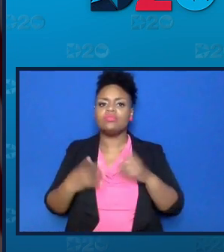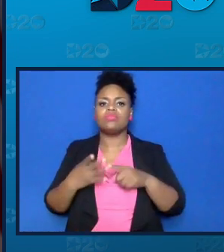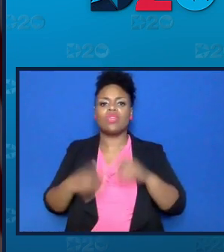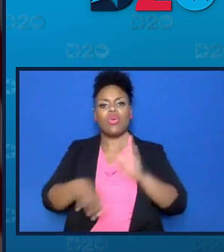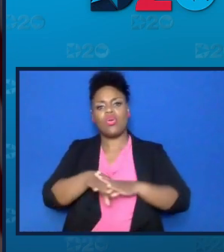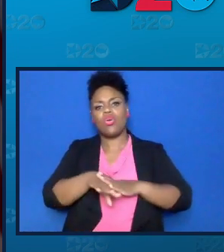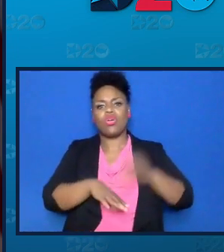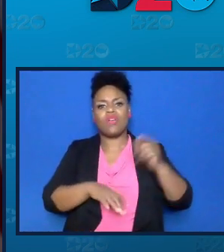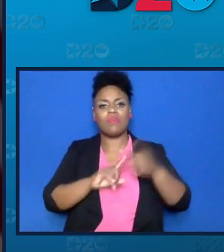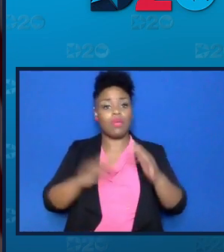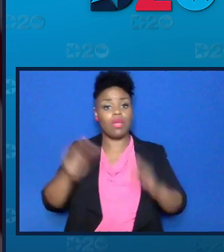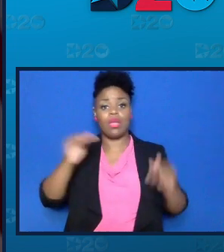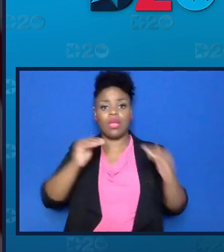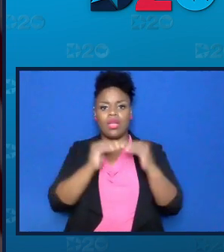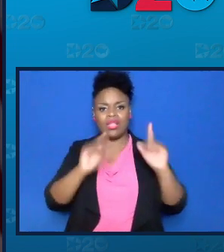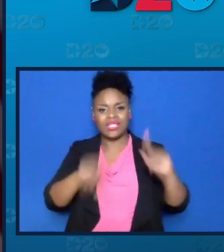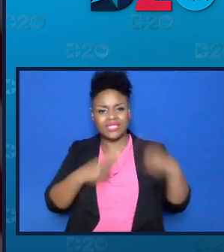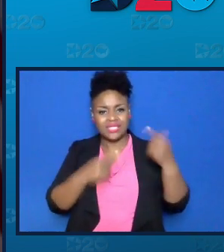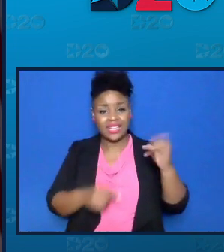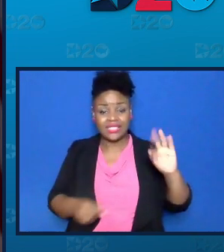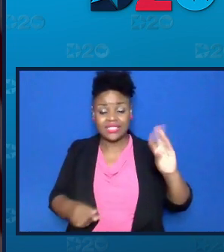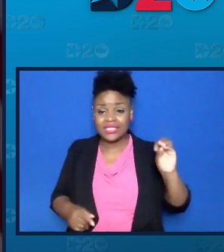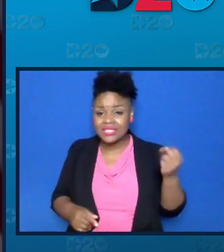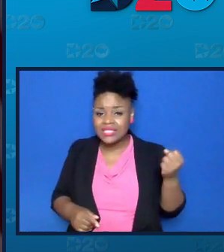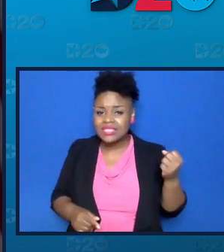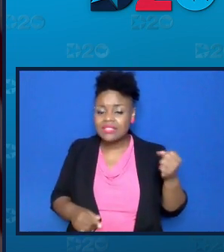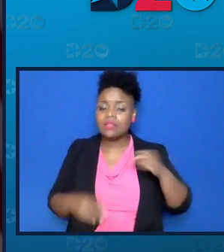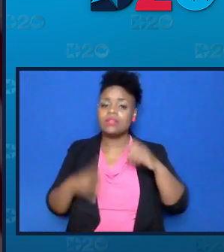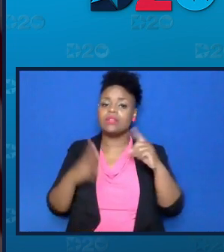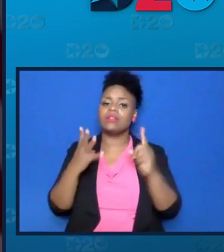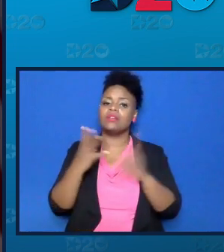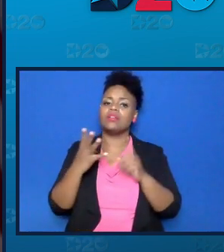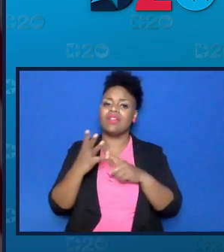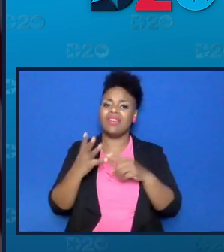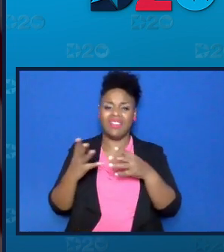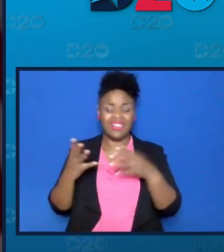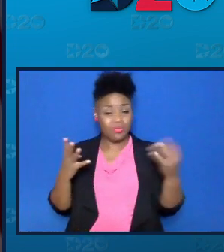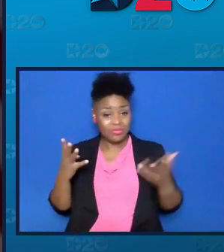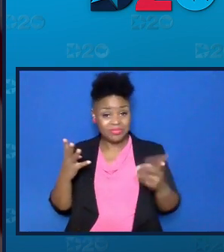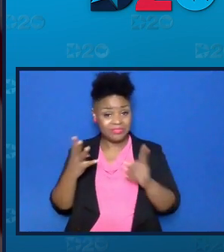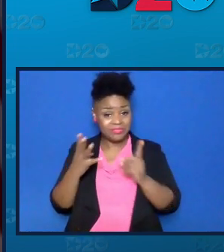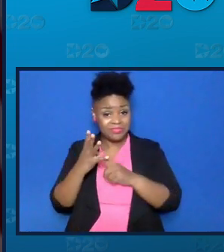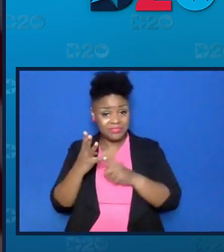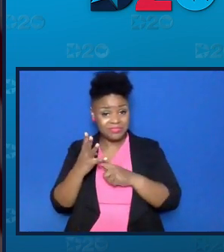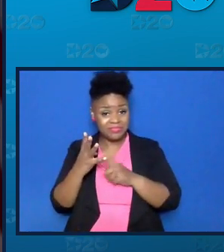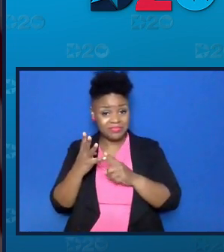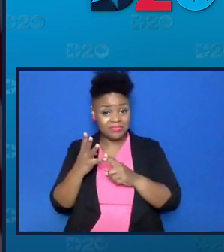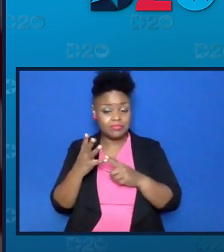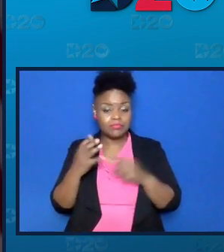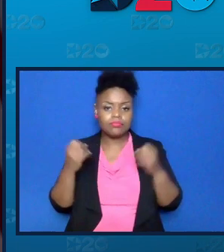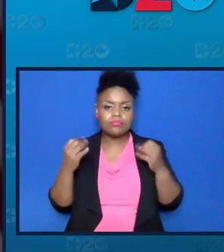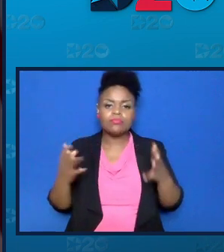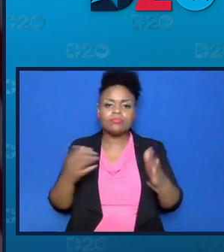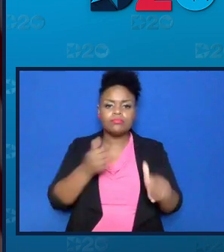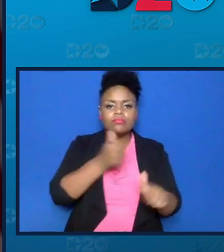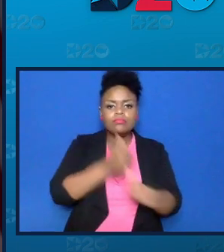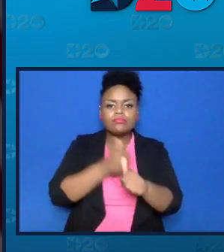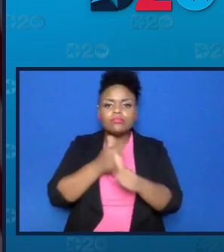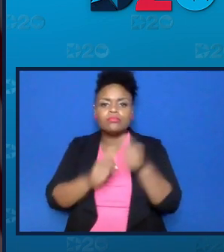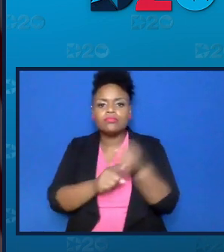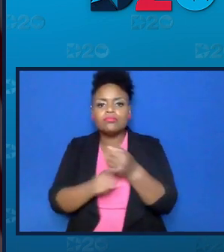the undeniable realities and just the accelerating threats of climate change.